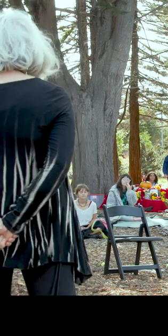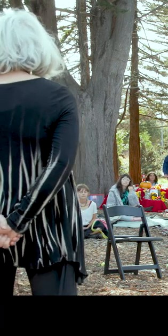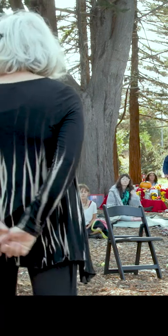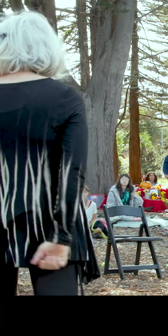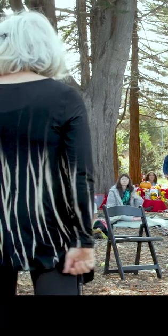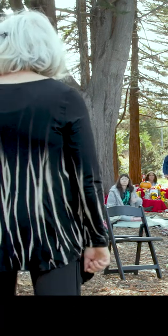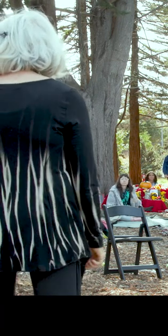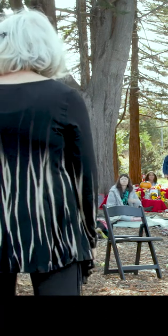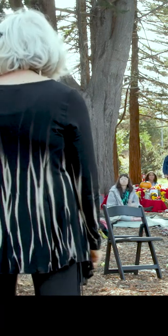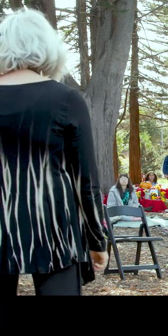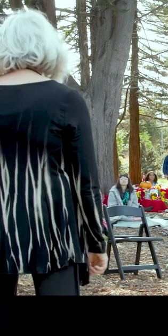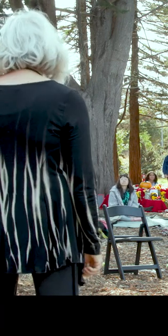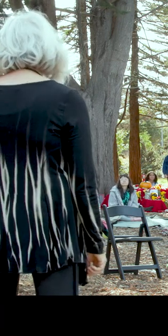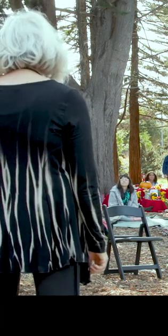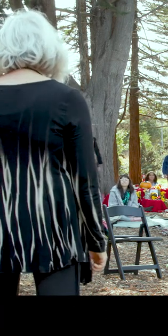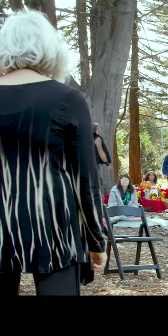Jamie Branch,